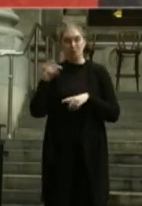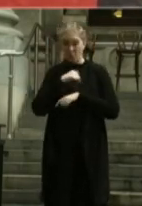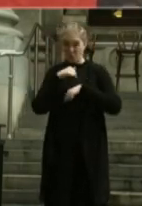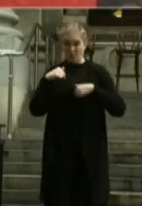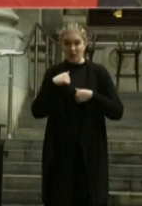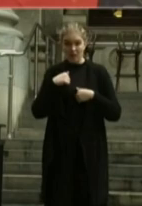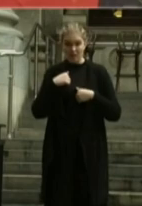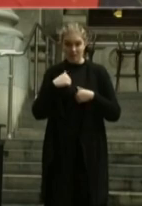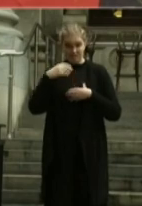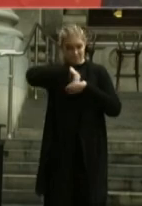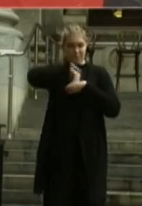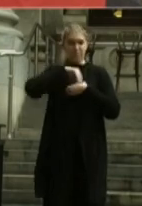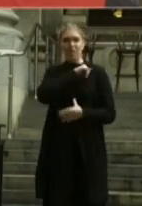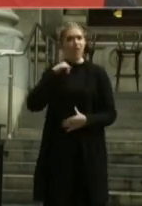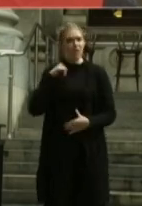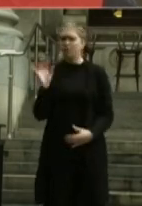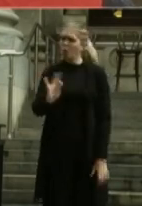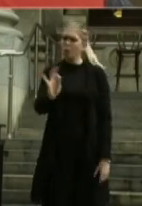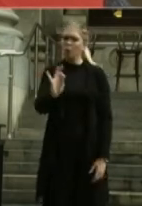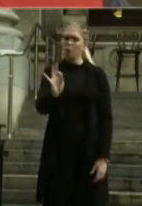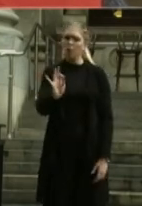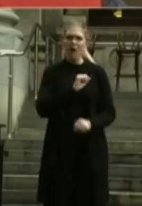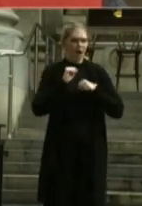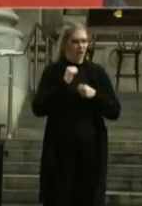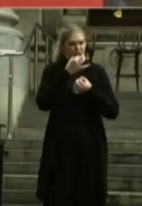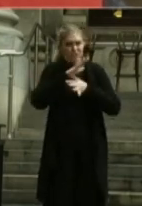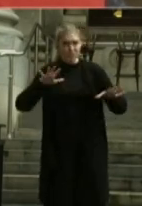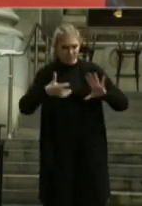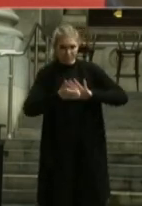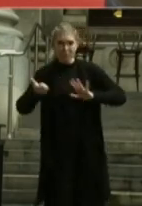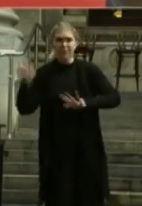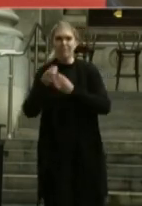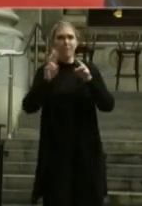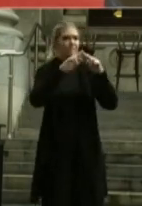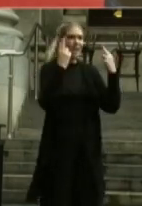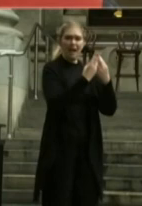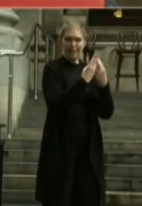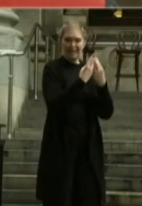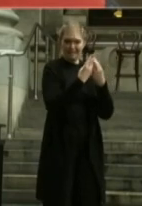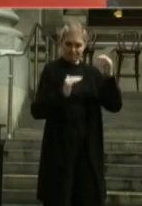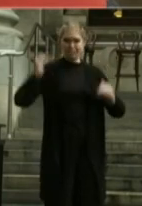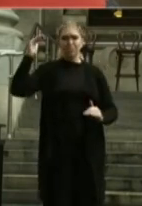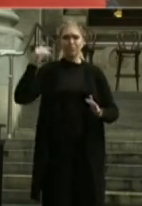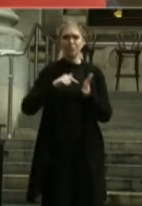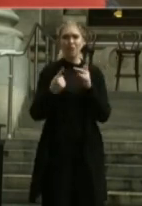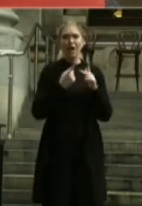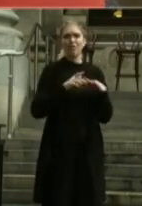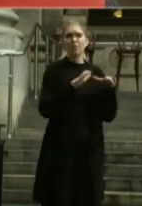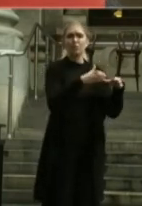people. Our children are alienated from their families at unprecedented rates. This